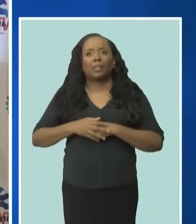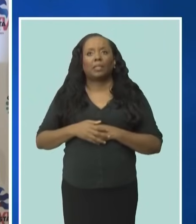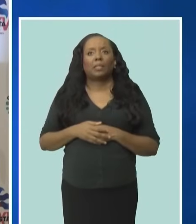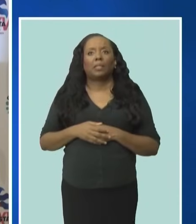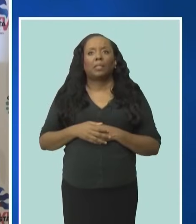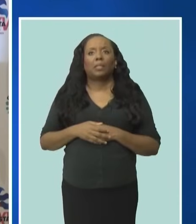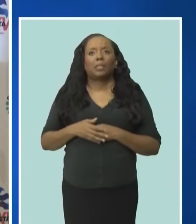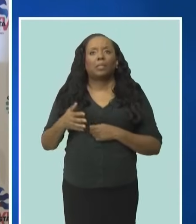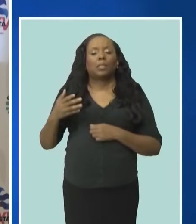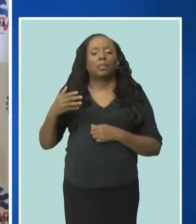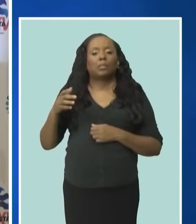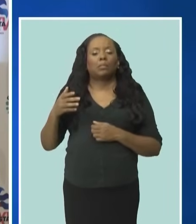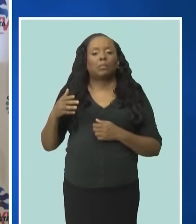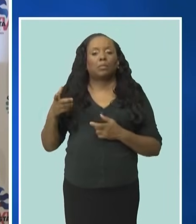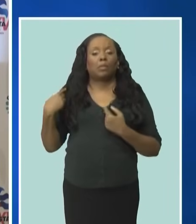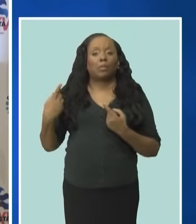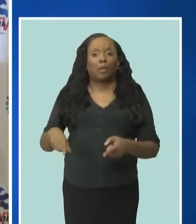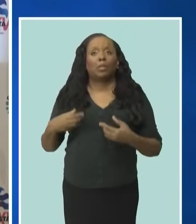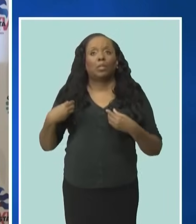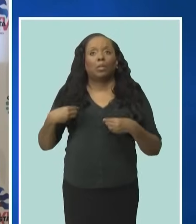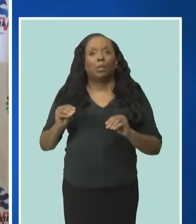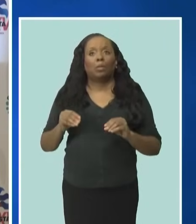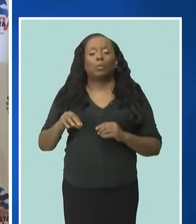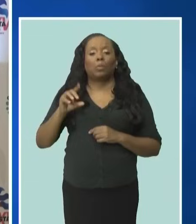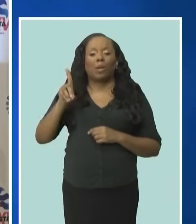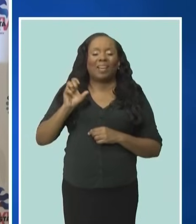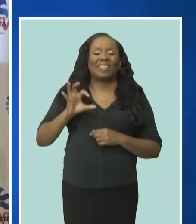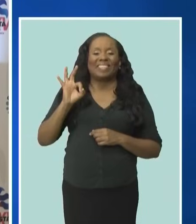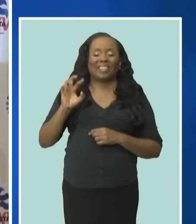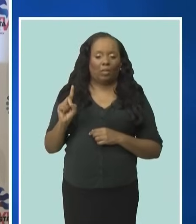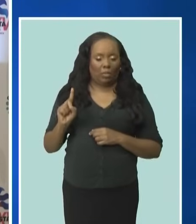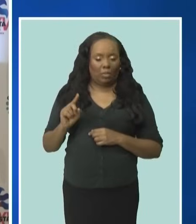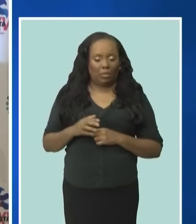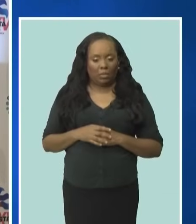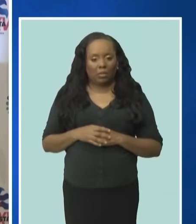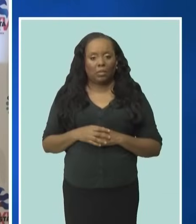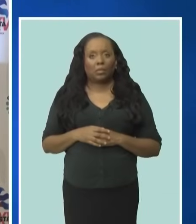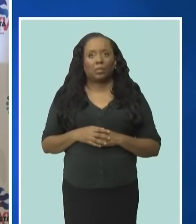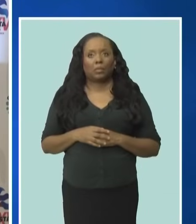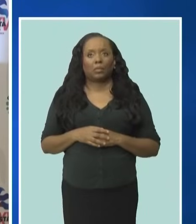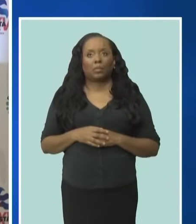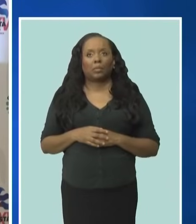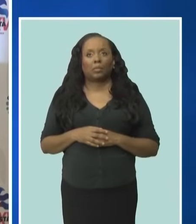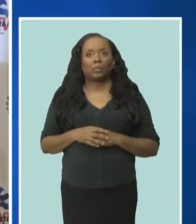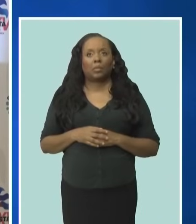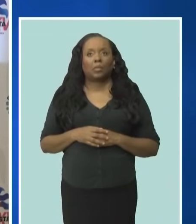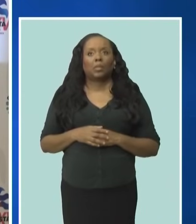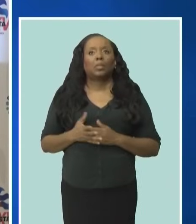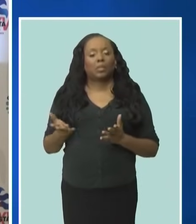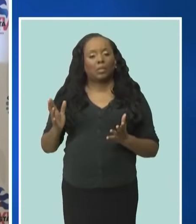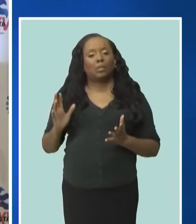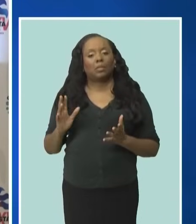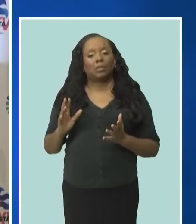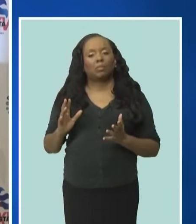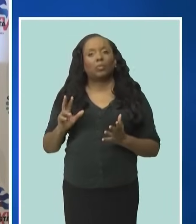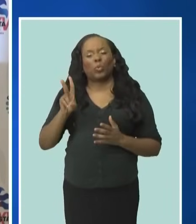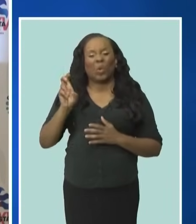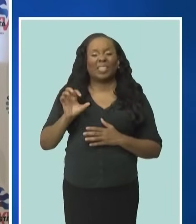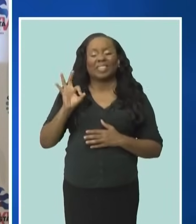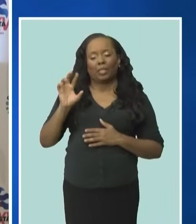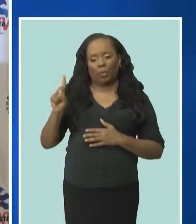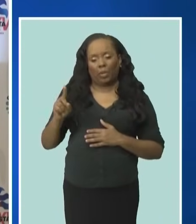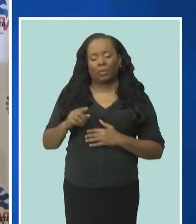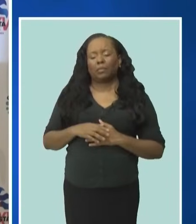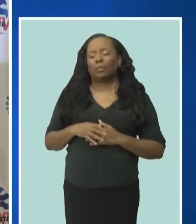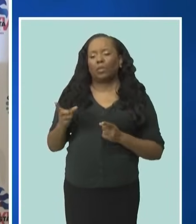291. When I went to bed it was 284, and now it's 291. So 291, so that is going amazingly